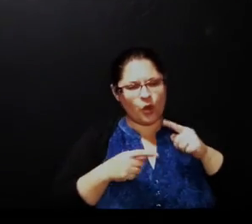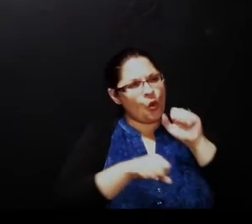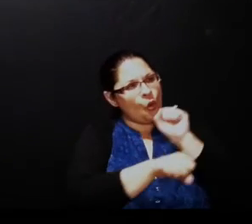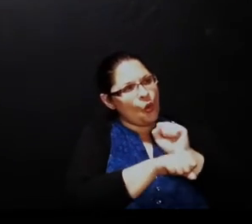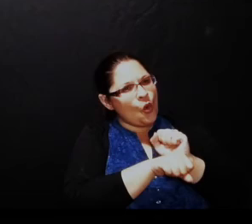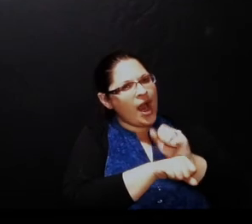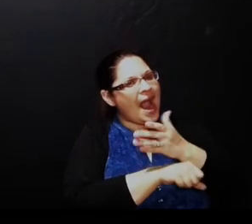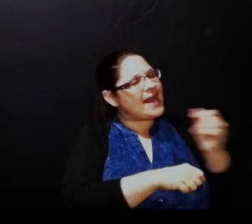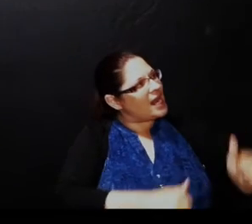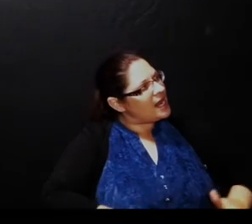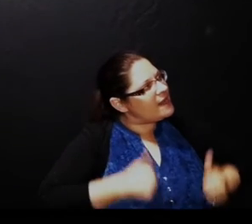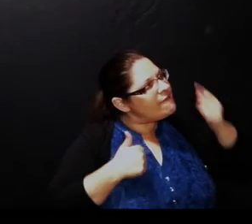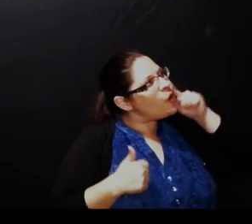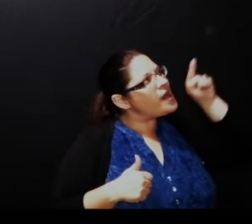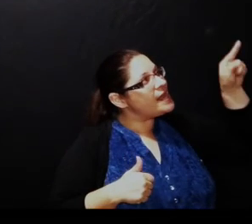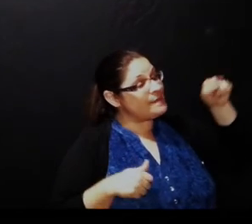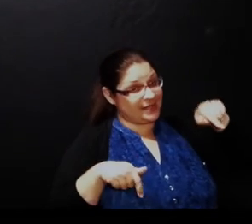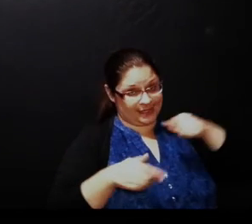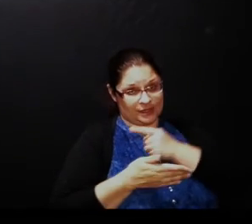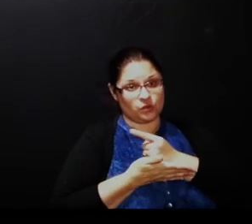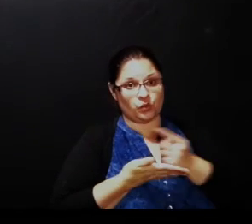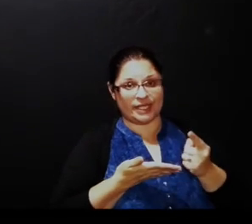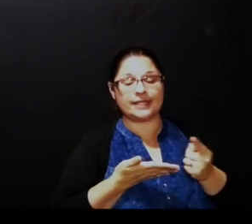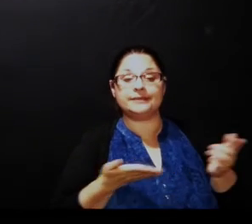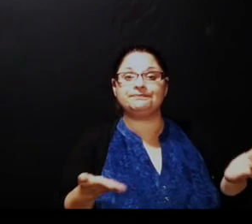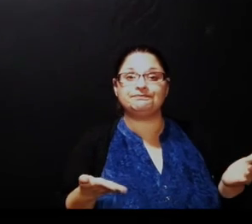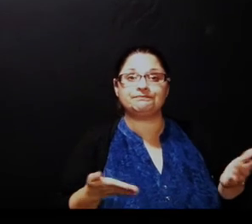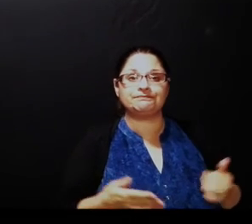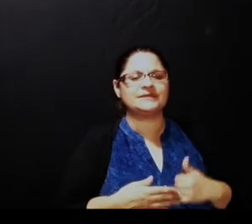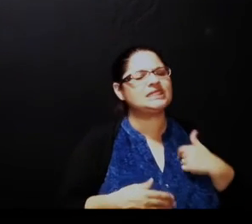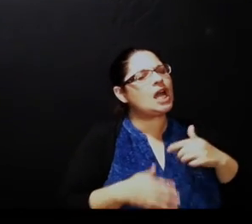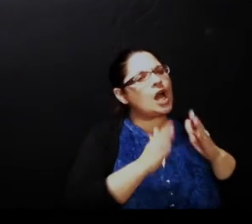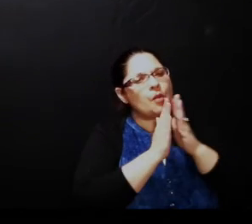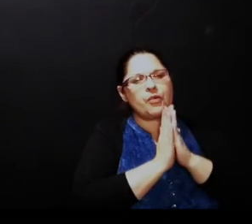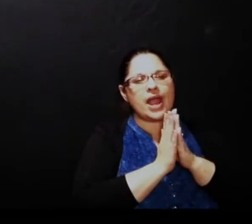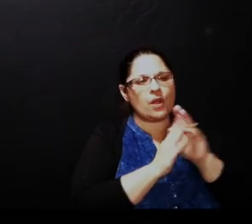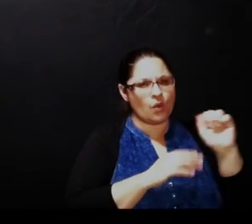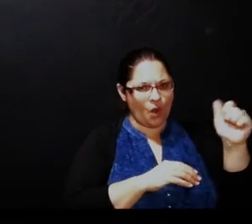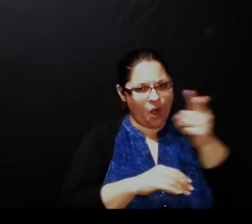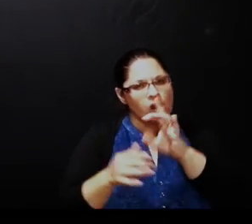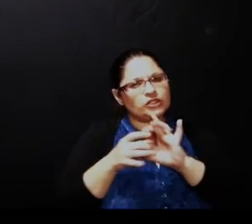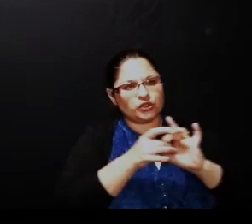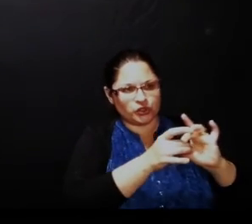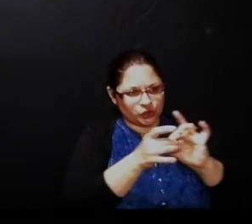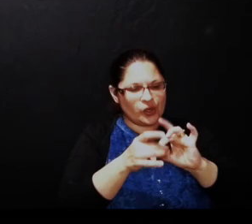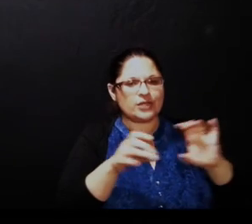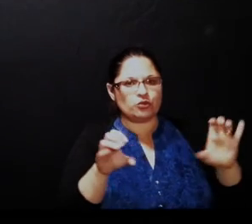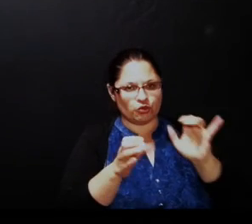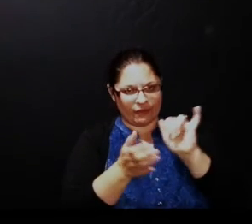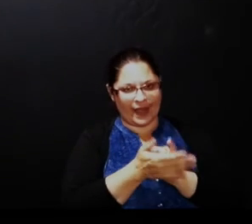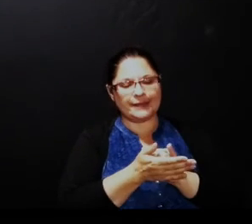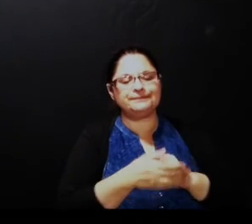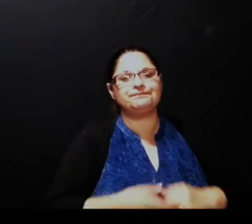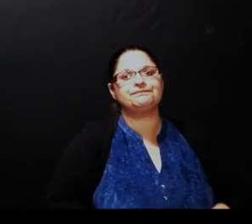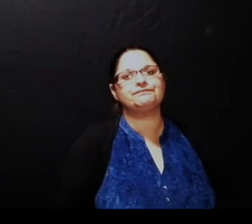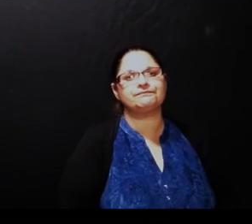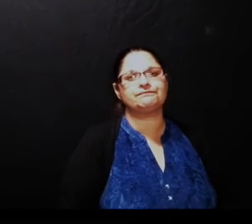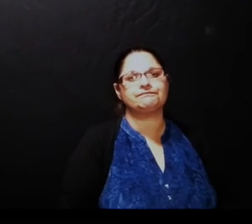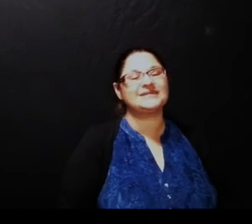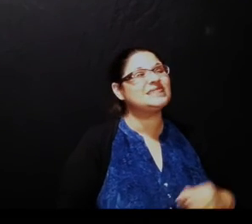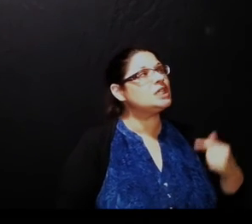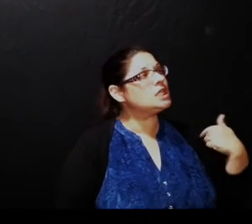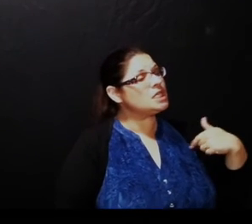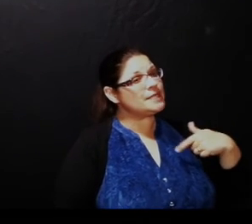we join our hearts and our minds and our commitment together to live for Him. And today, if you need Him as Lord and Savior, He is more